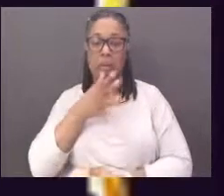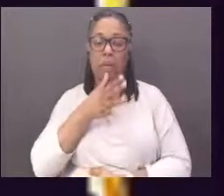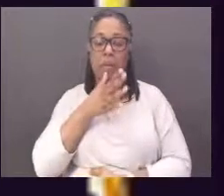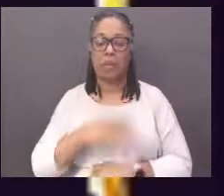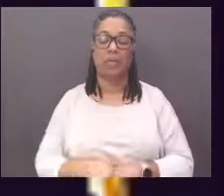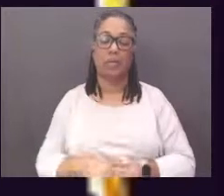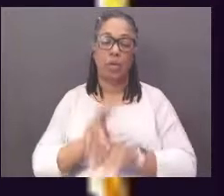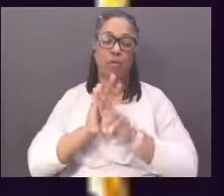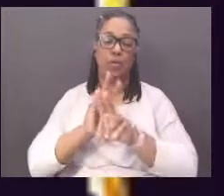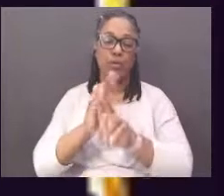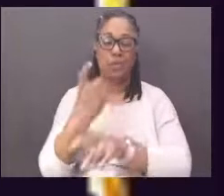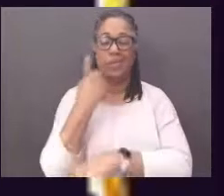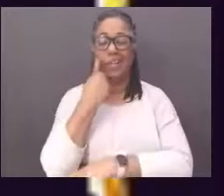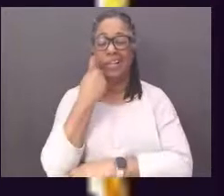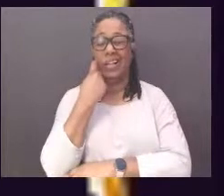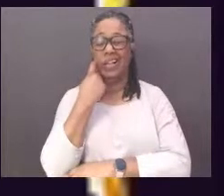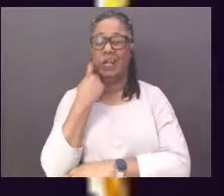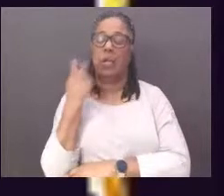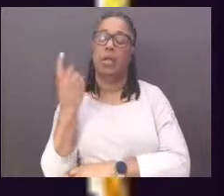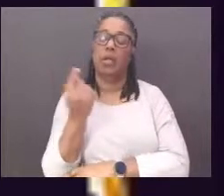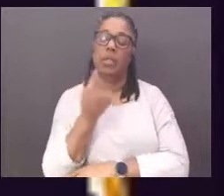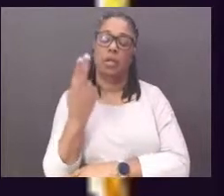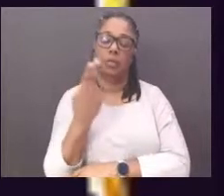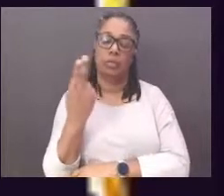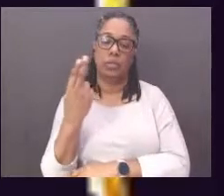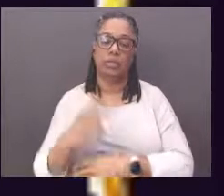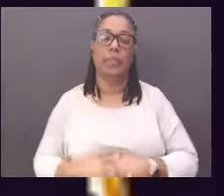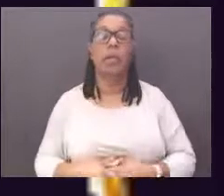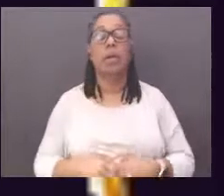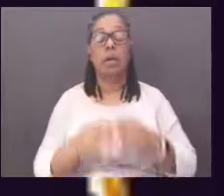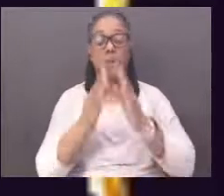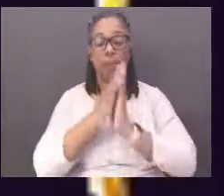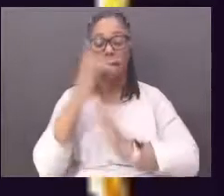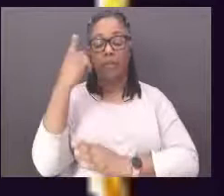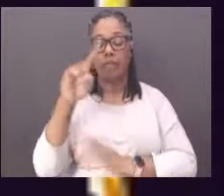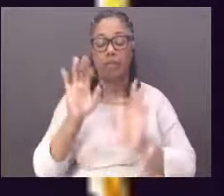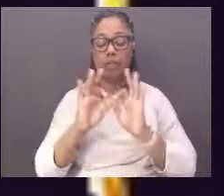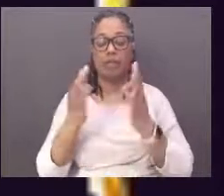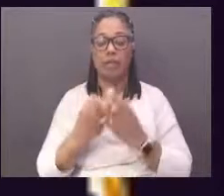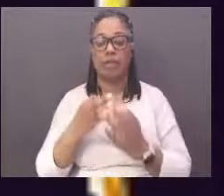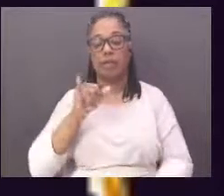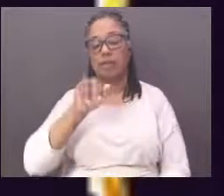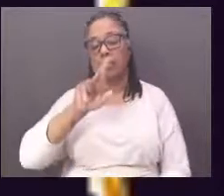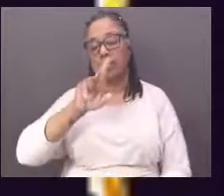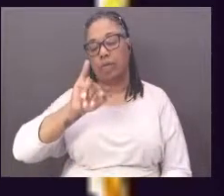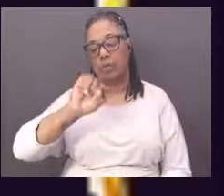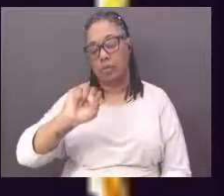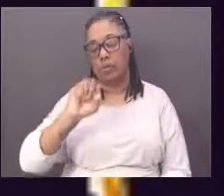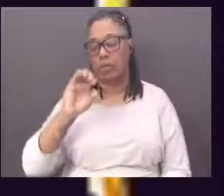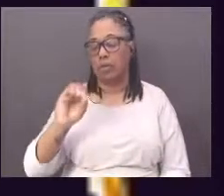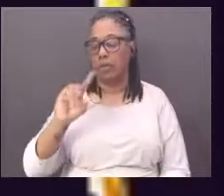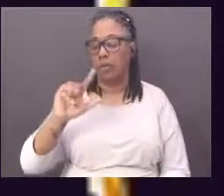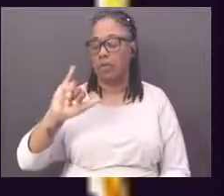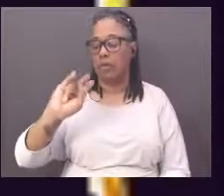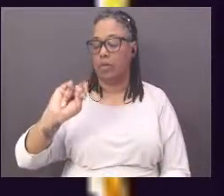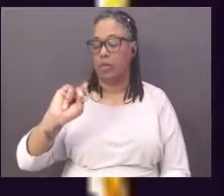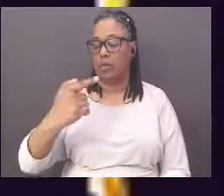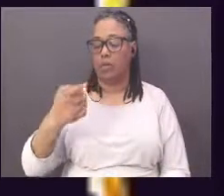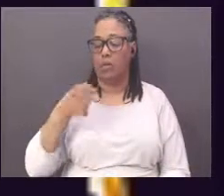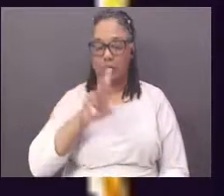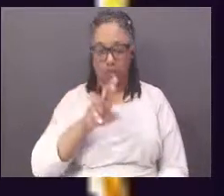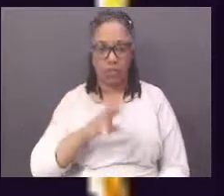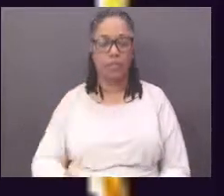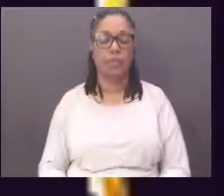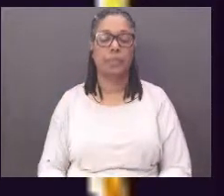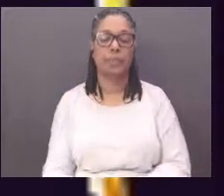Thursday. And so we pray for the entire family of Iris Ollinger, Sister Danny Motley's mother. We pray